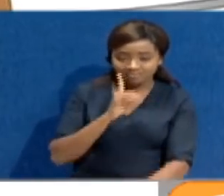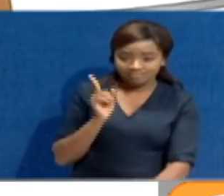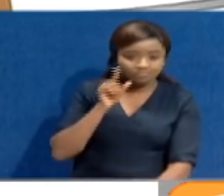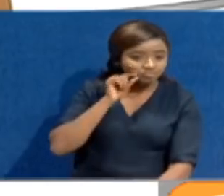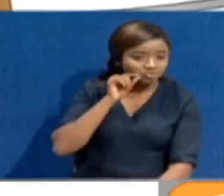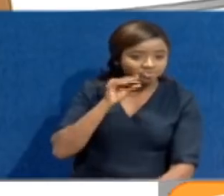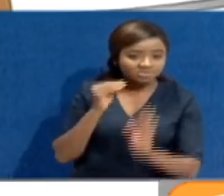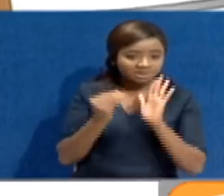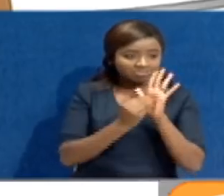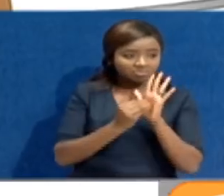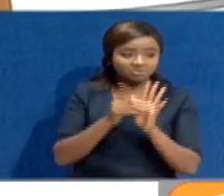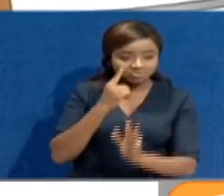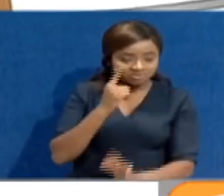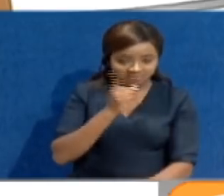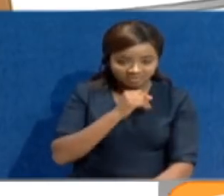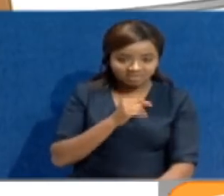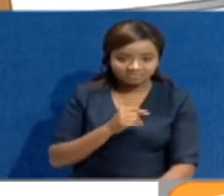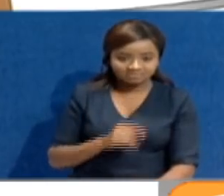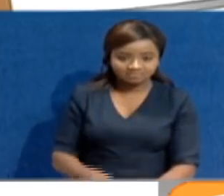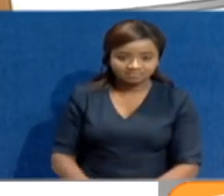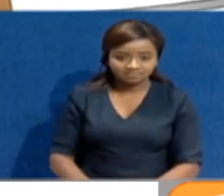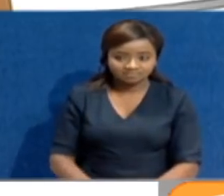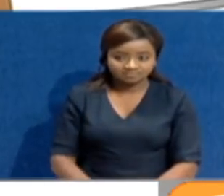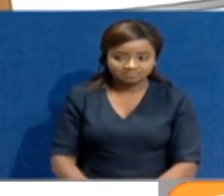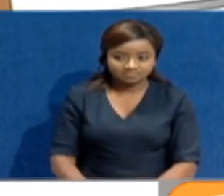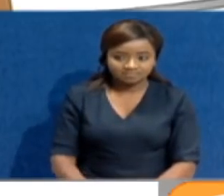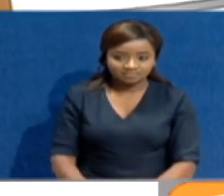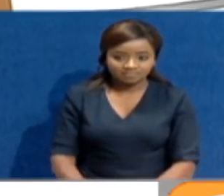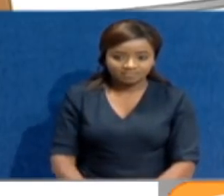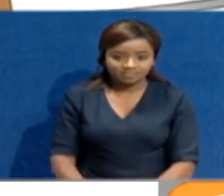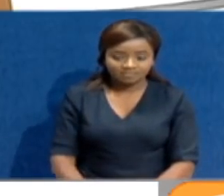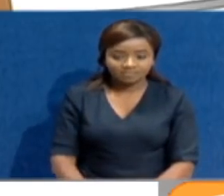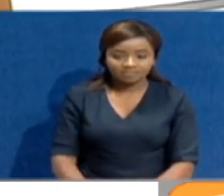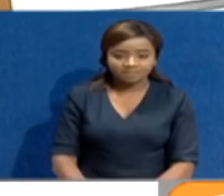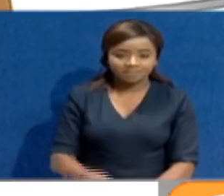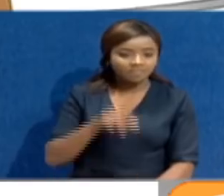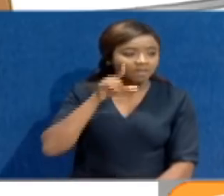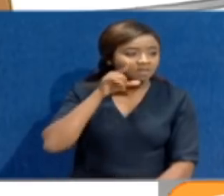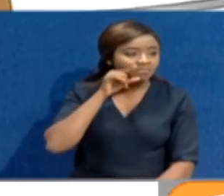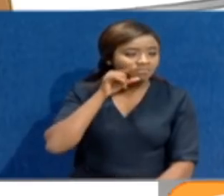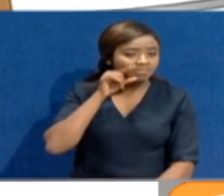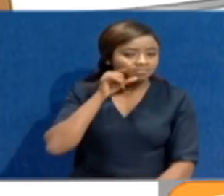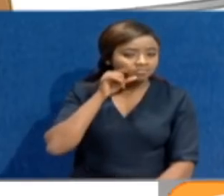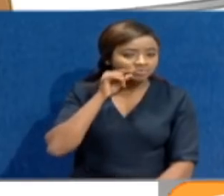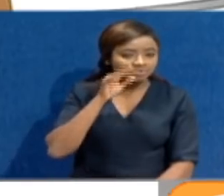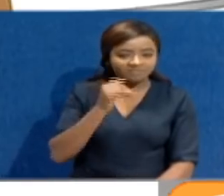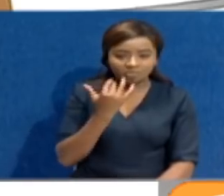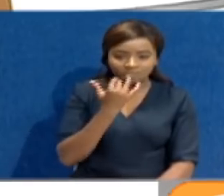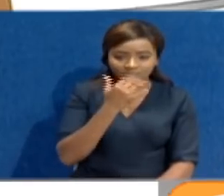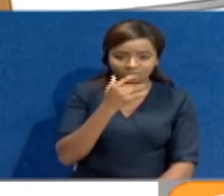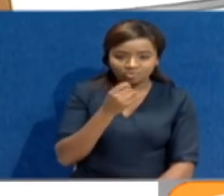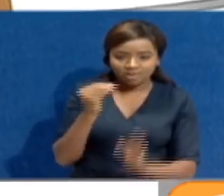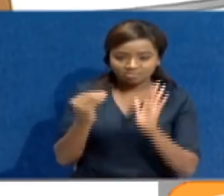tweet? I'm sure you've read it, Senator. And we're putting it up now. And this is something he said about